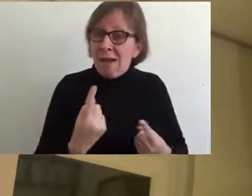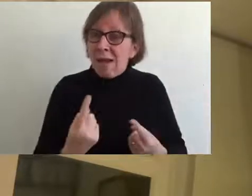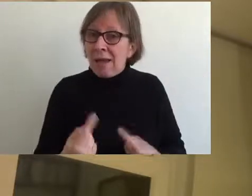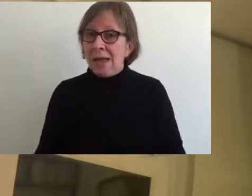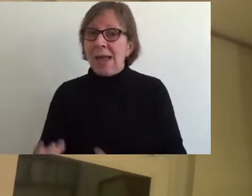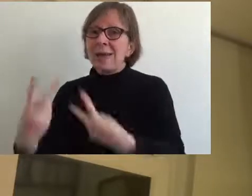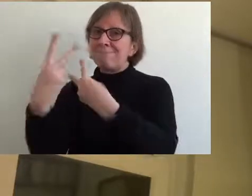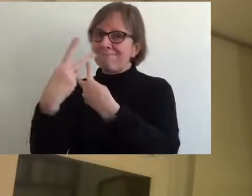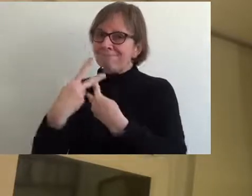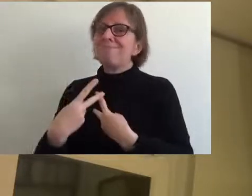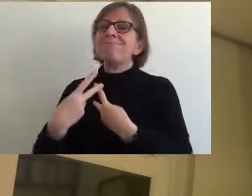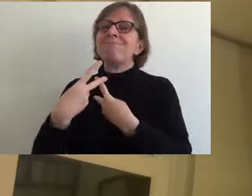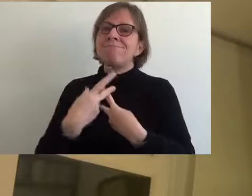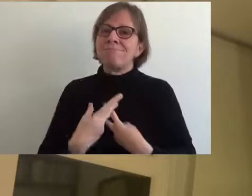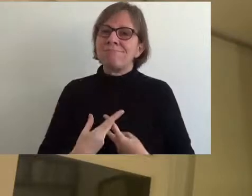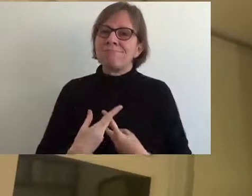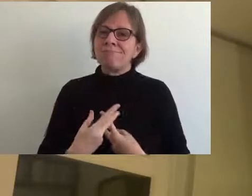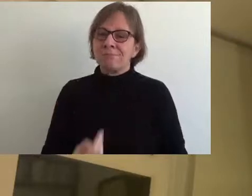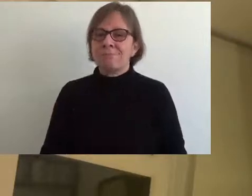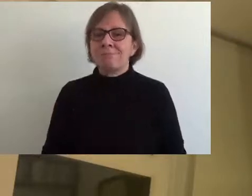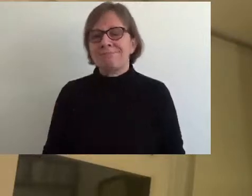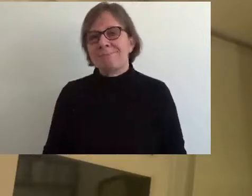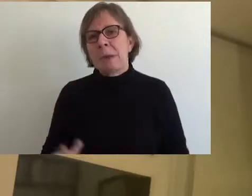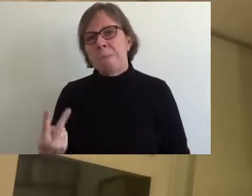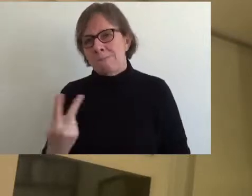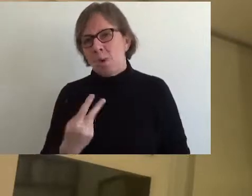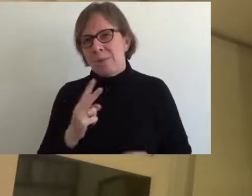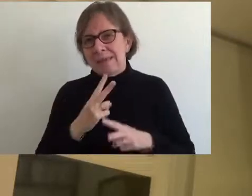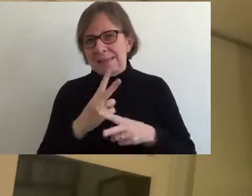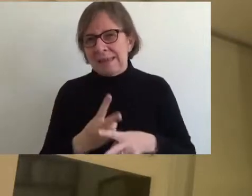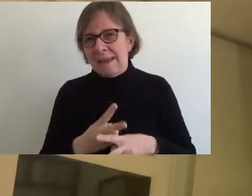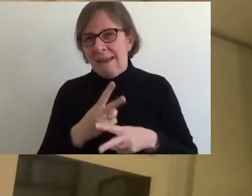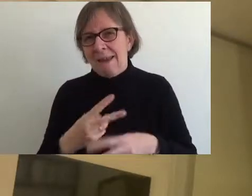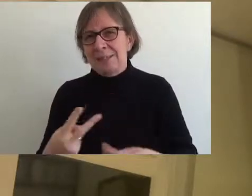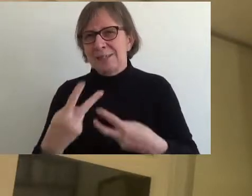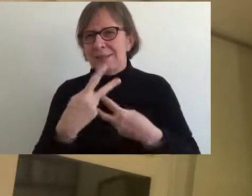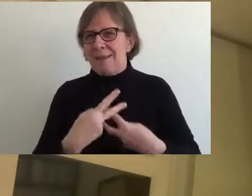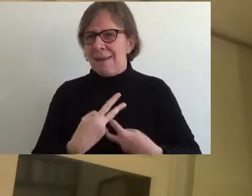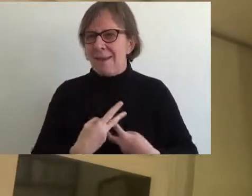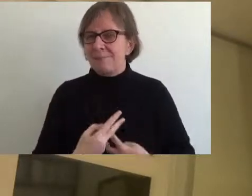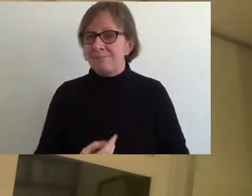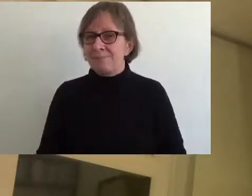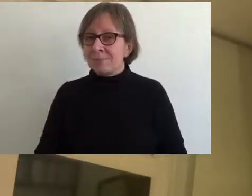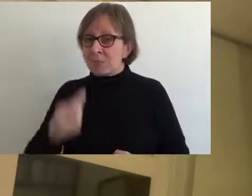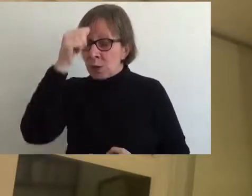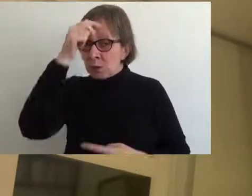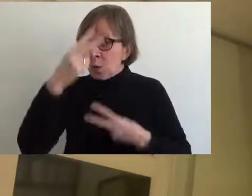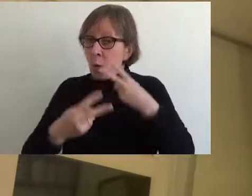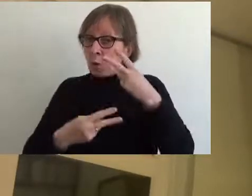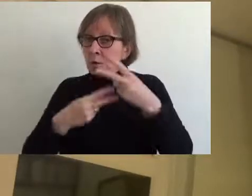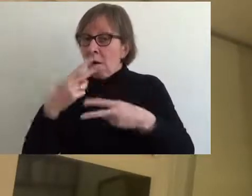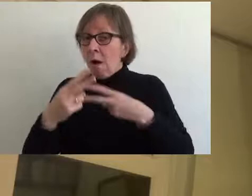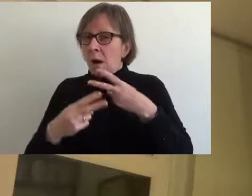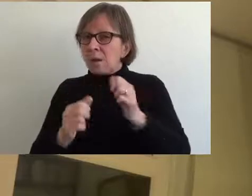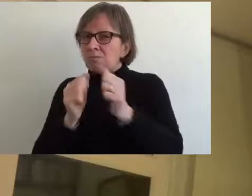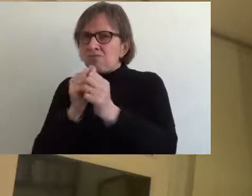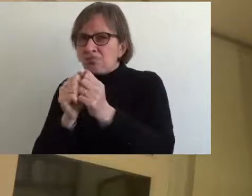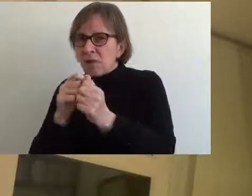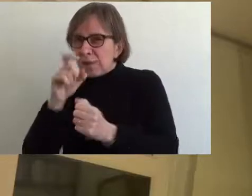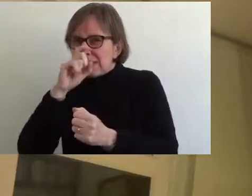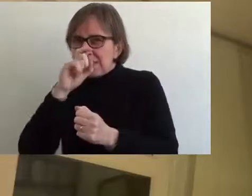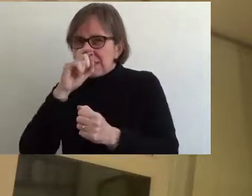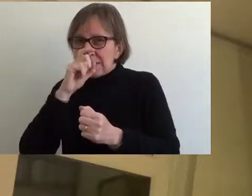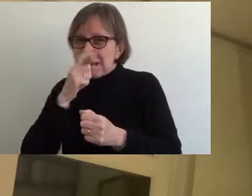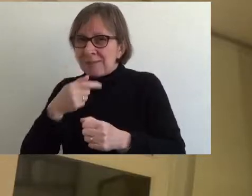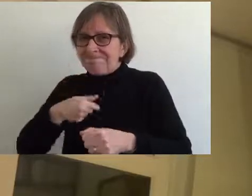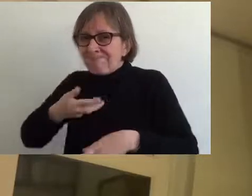and people who have to be cared for by each other. Do you know the hymn, "Brother, sister, let me serve you, let me